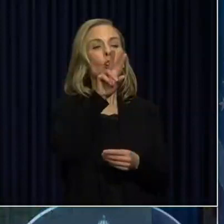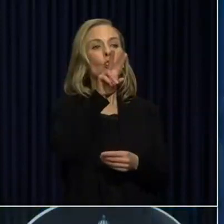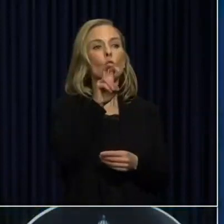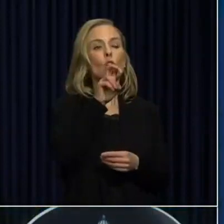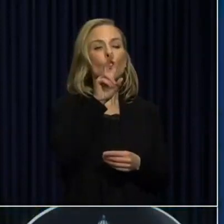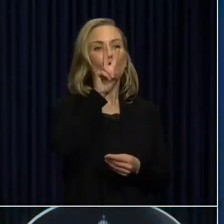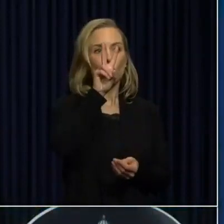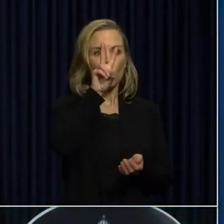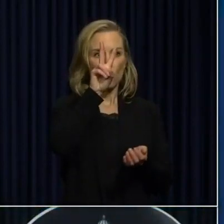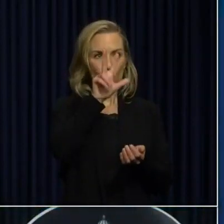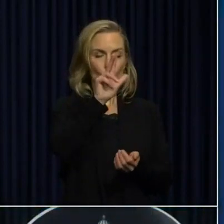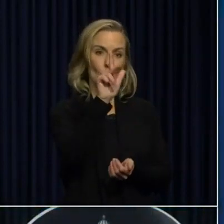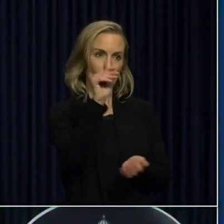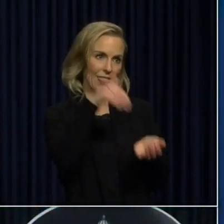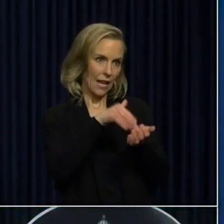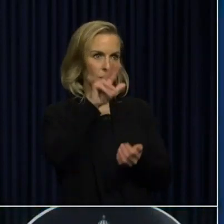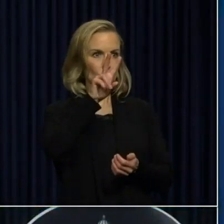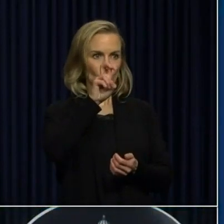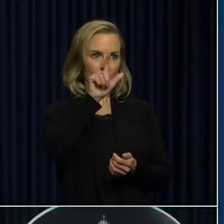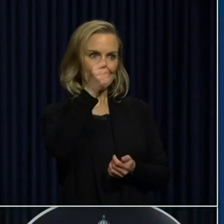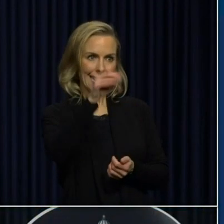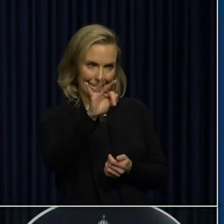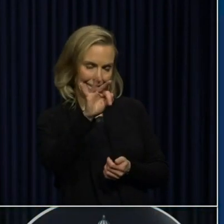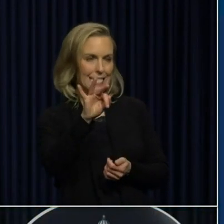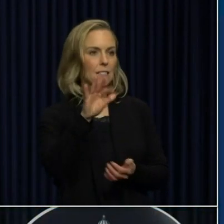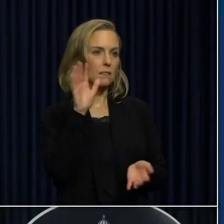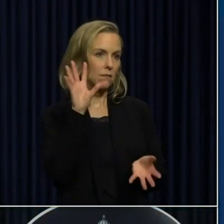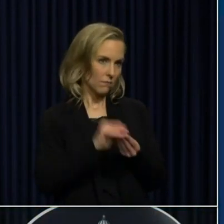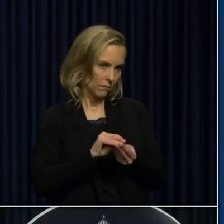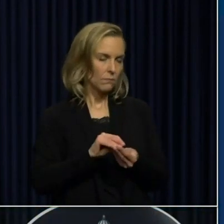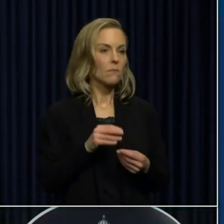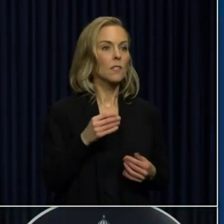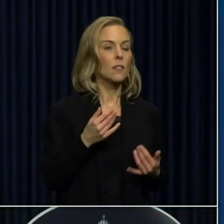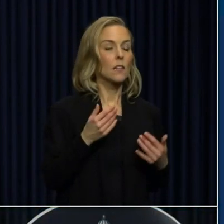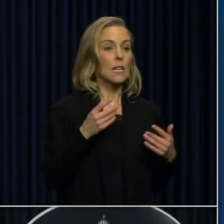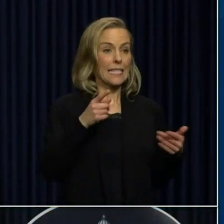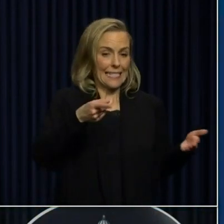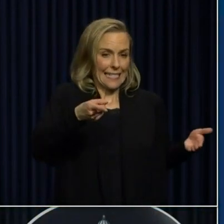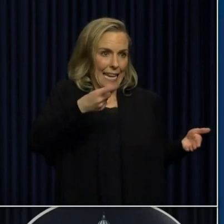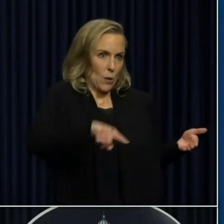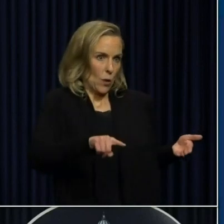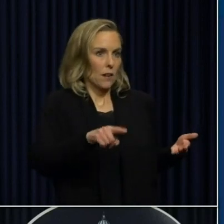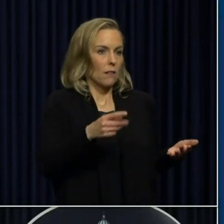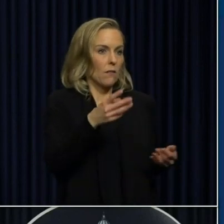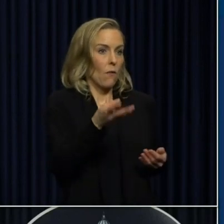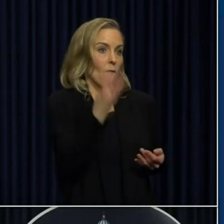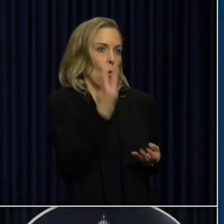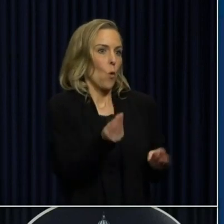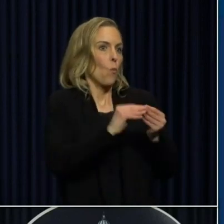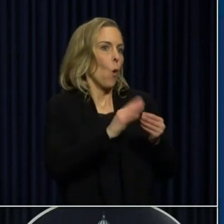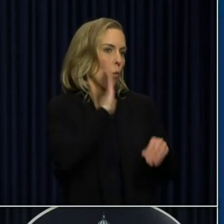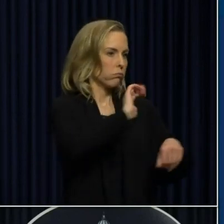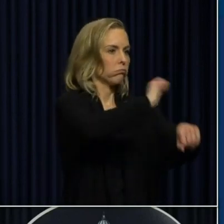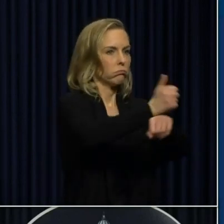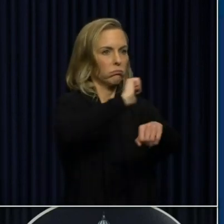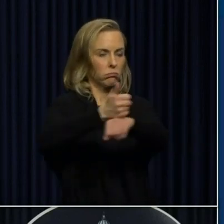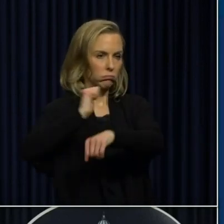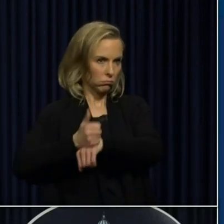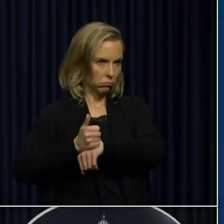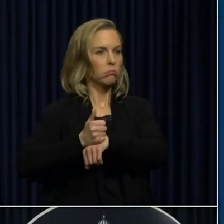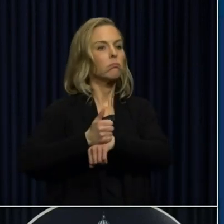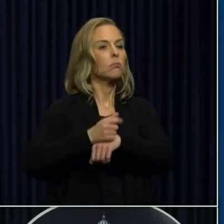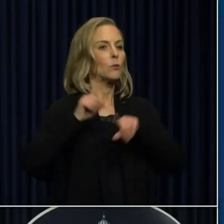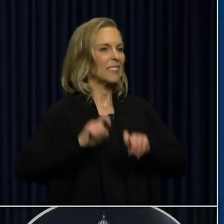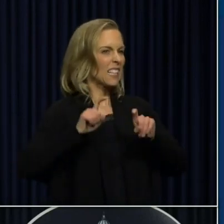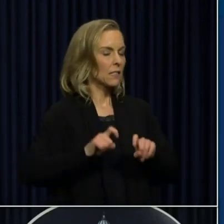32,319. Our hope is next week we'll jump with 4 sites very significantly there. Number